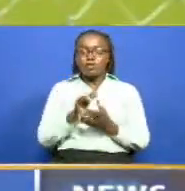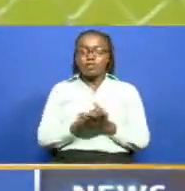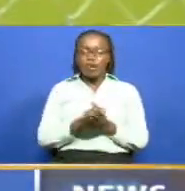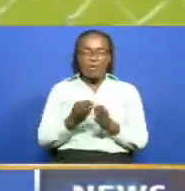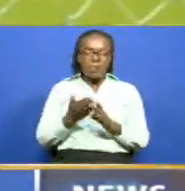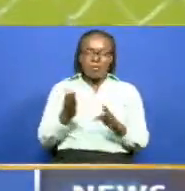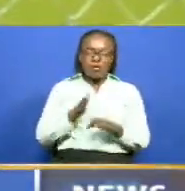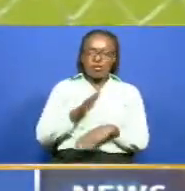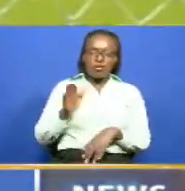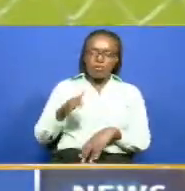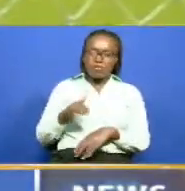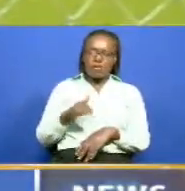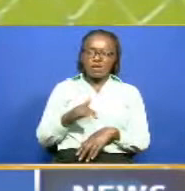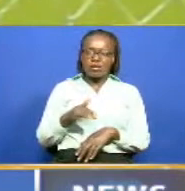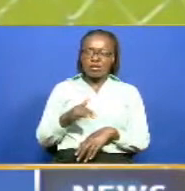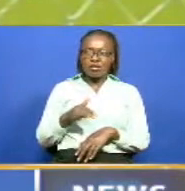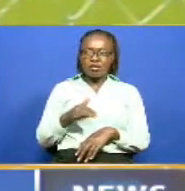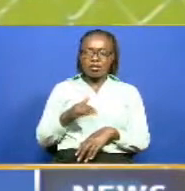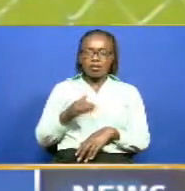mbele tunakula mayai,